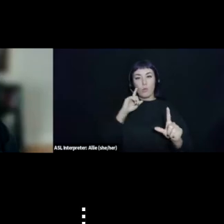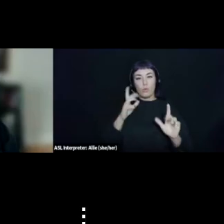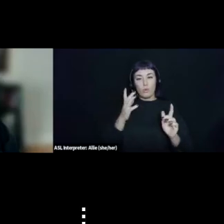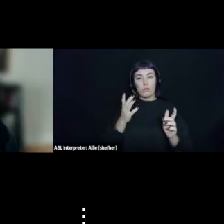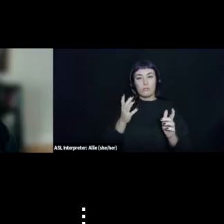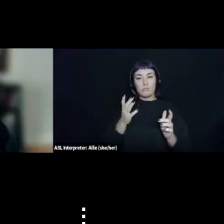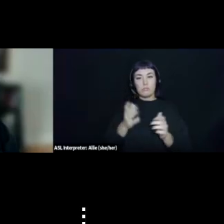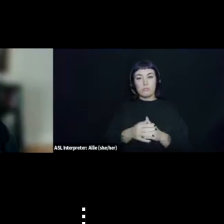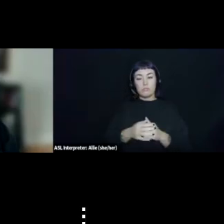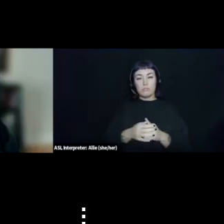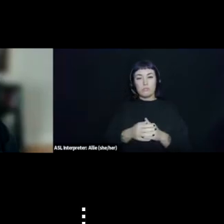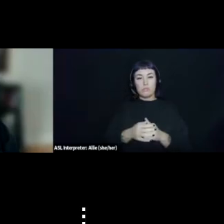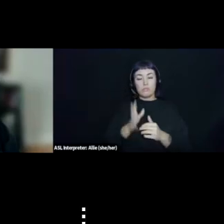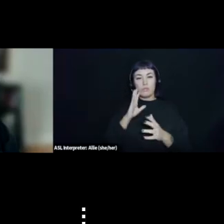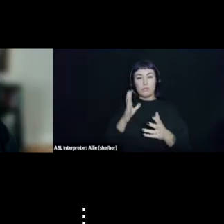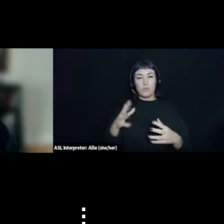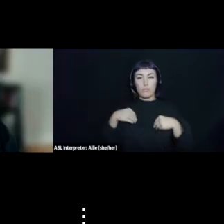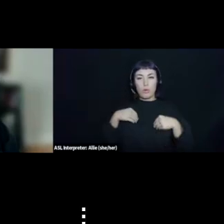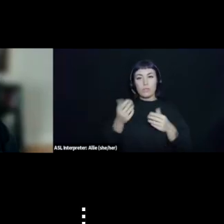to not necessarily embrace, but